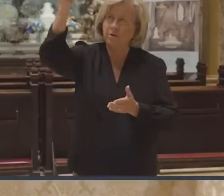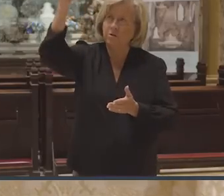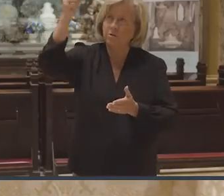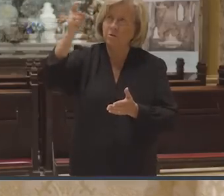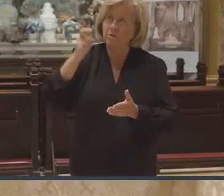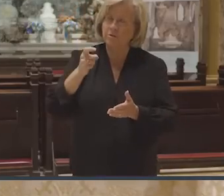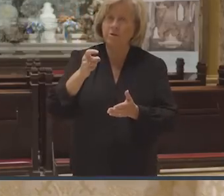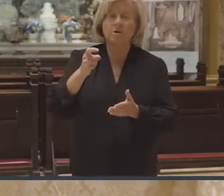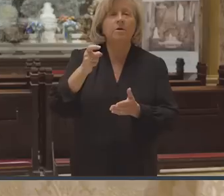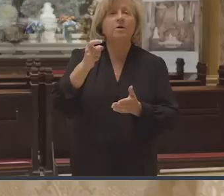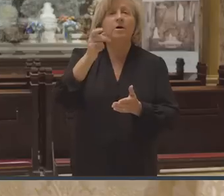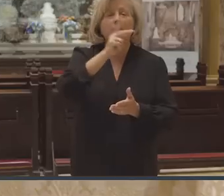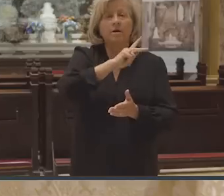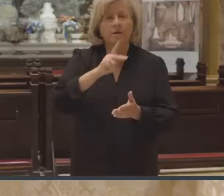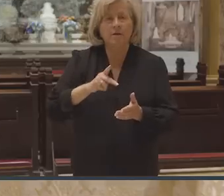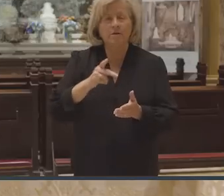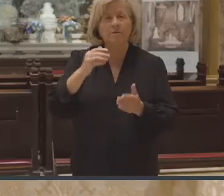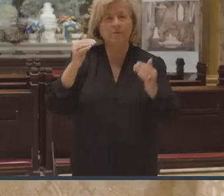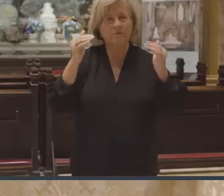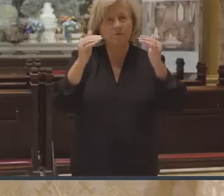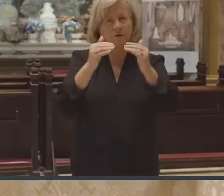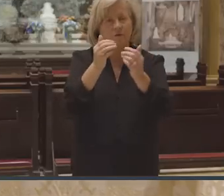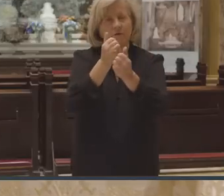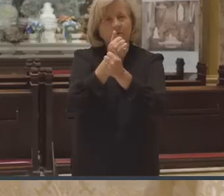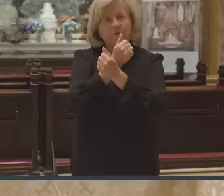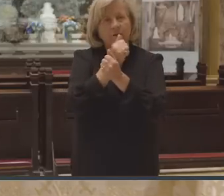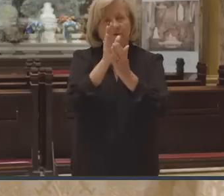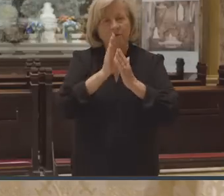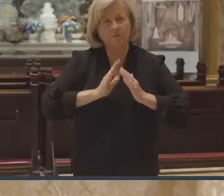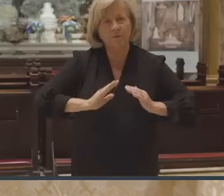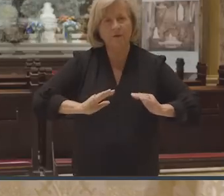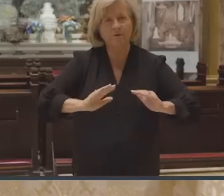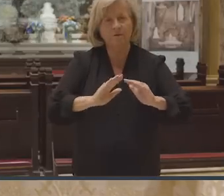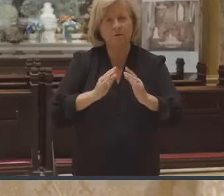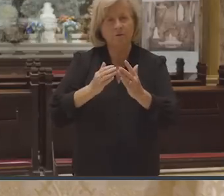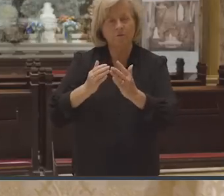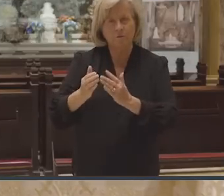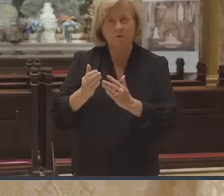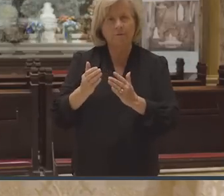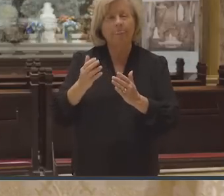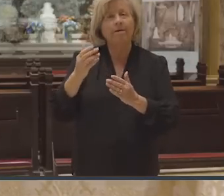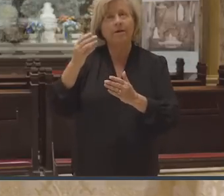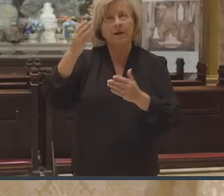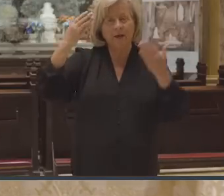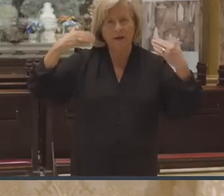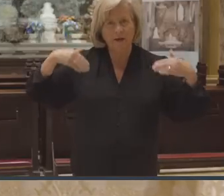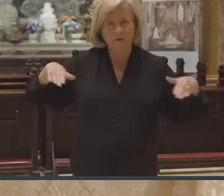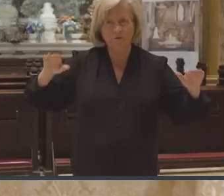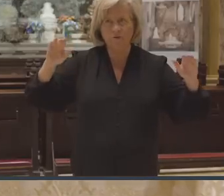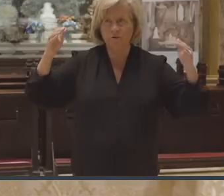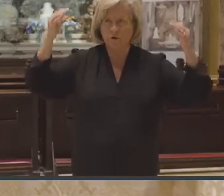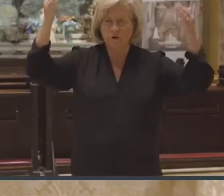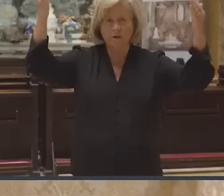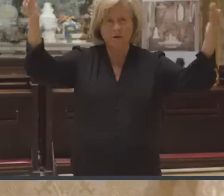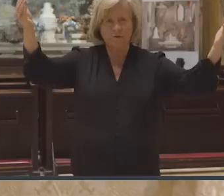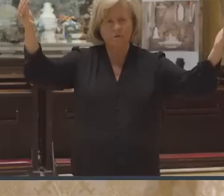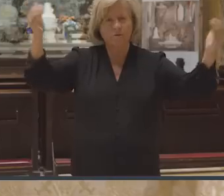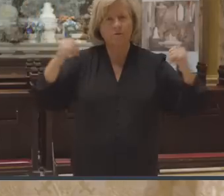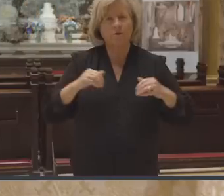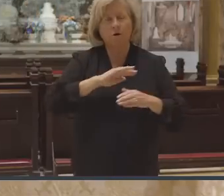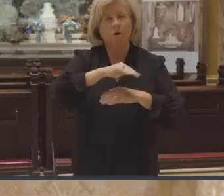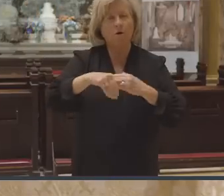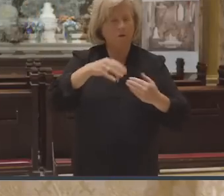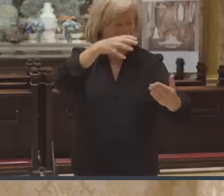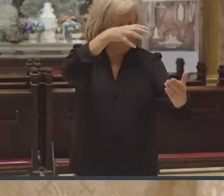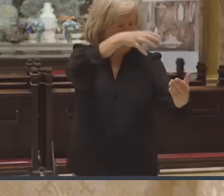kingdom of justice, love, and peace. And so with angels and archangels, with thrones and dominions, and with all the hosts and powers